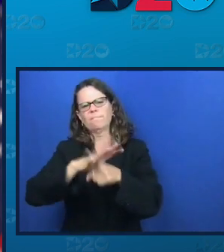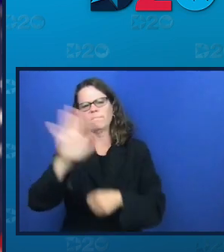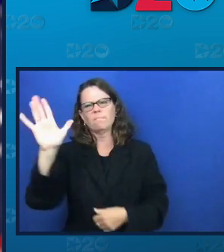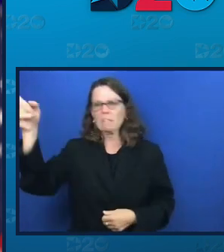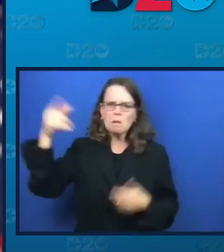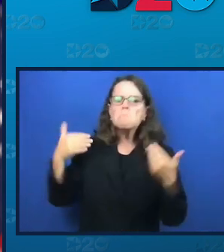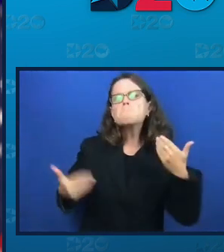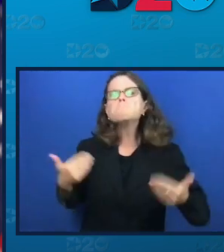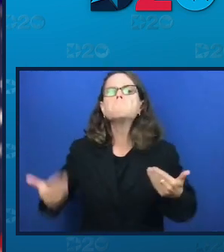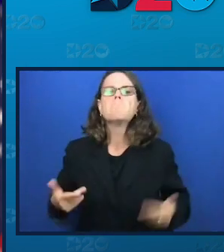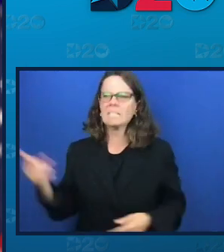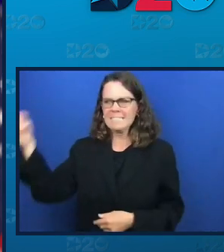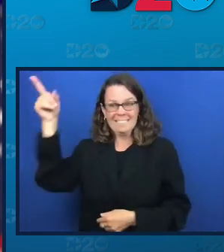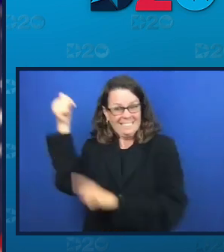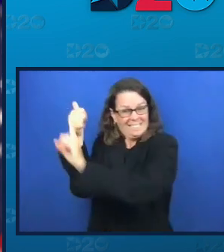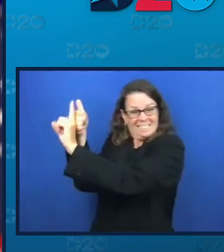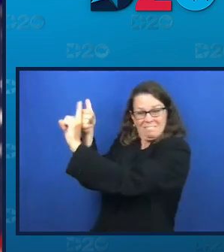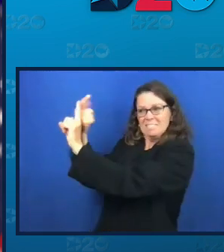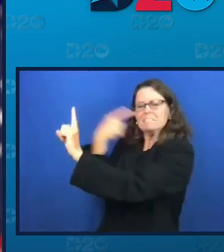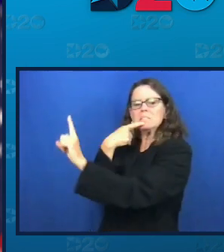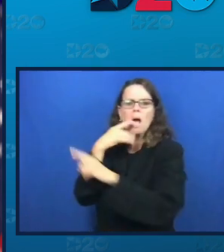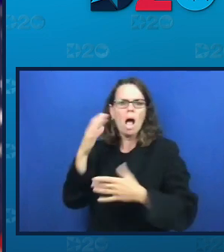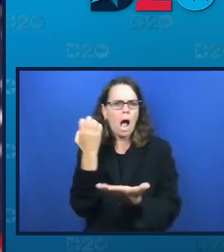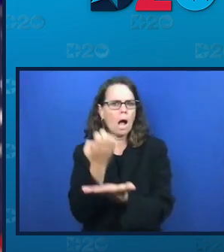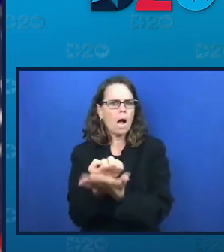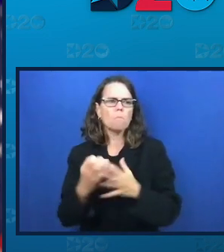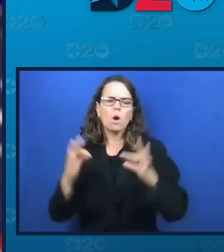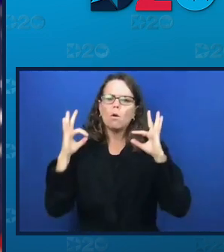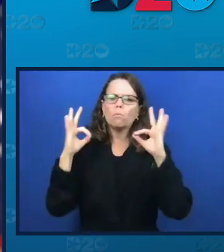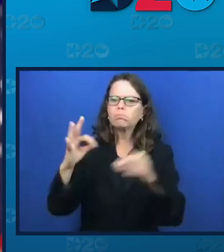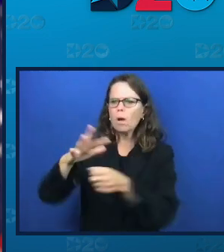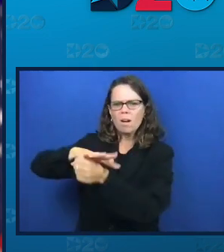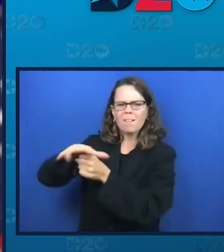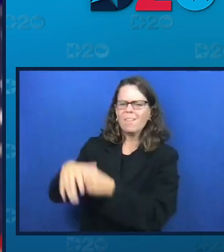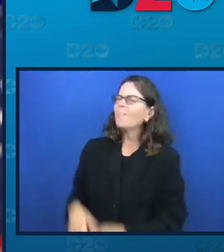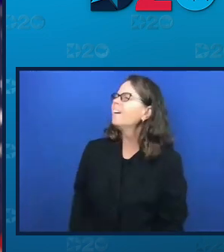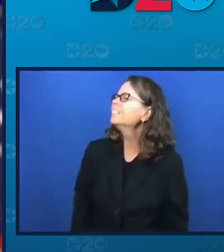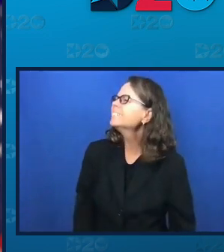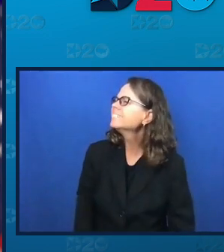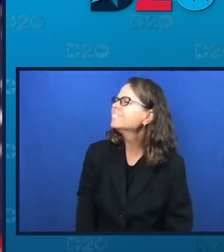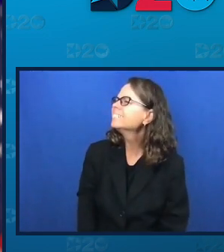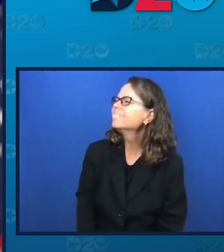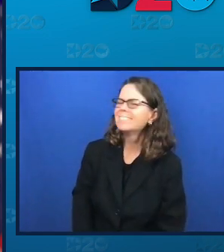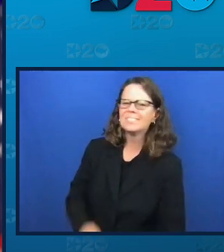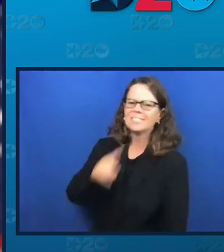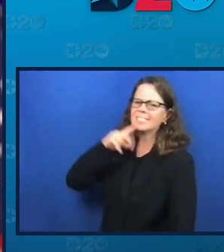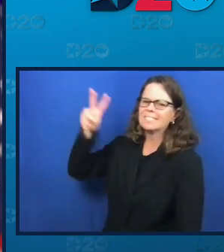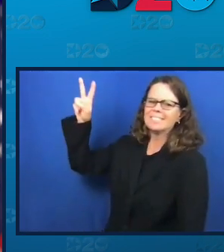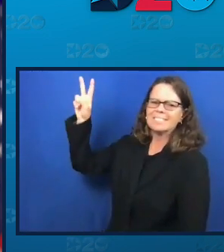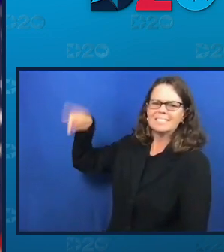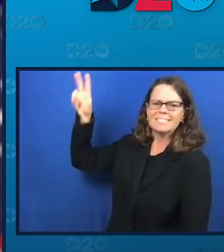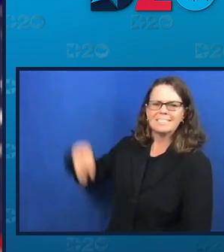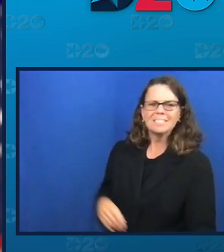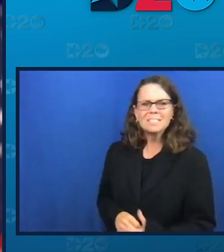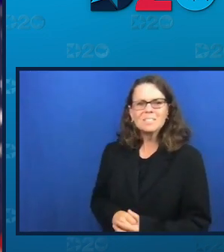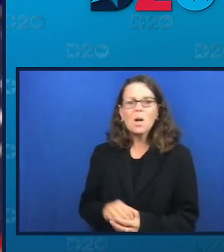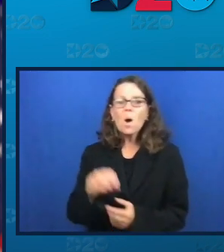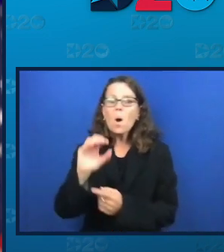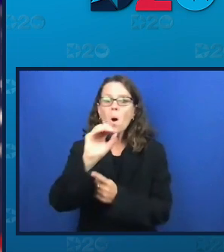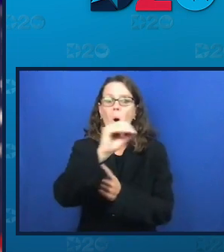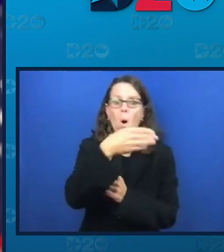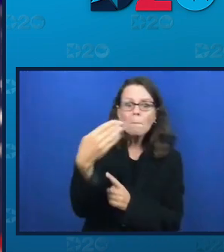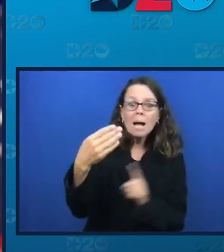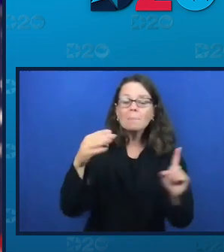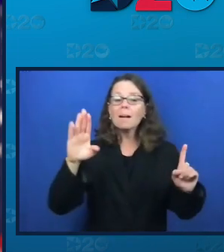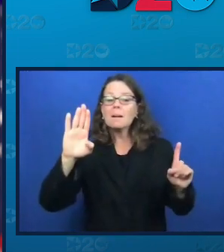virus. Huh? Biden and Obama created more jobs over their last 3 years than the Trump administration did over